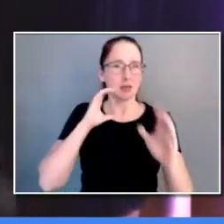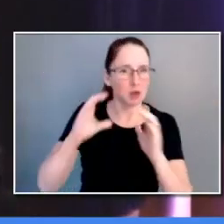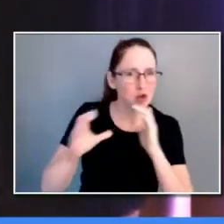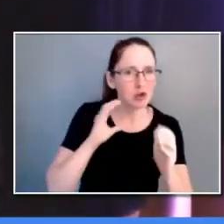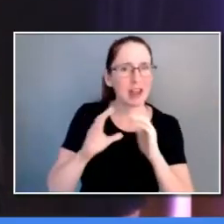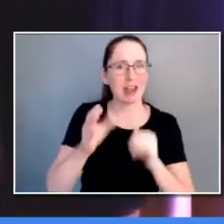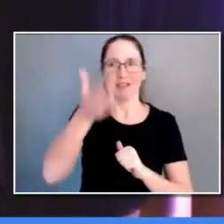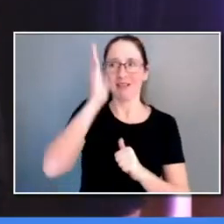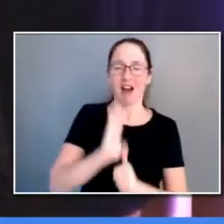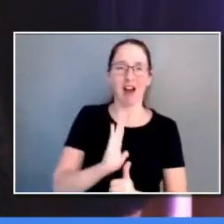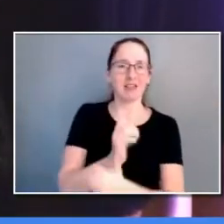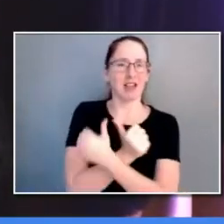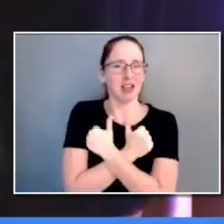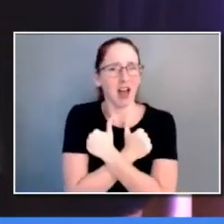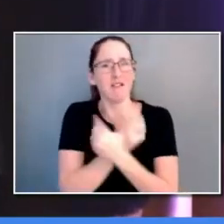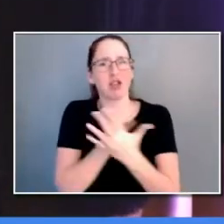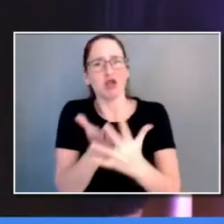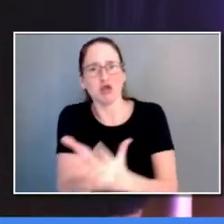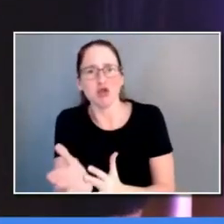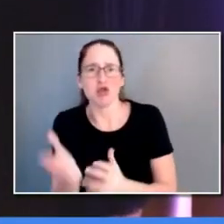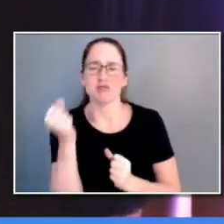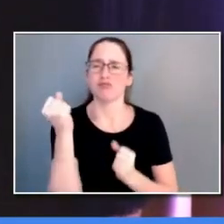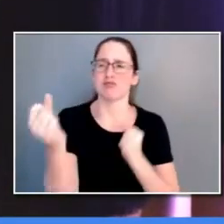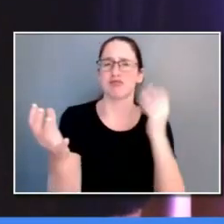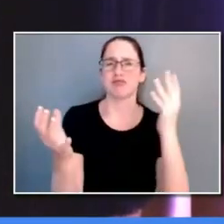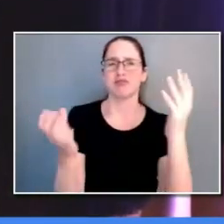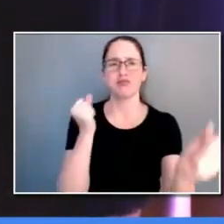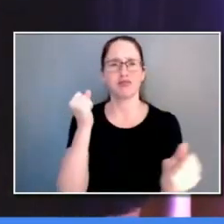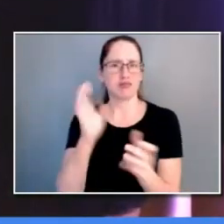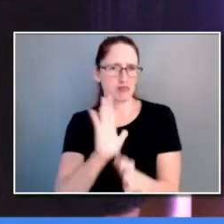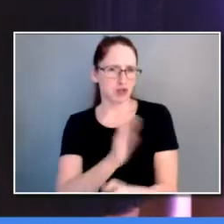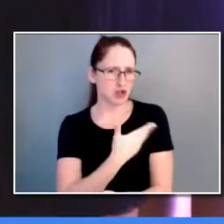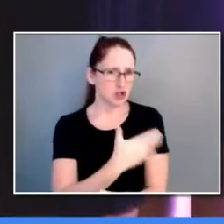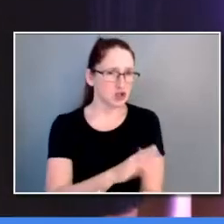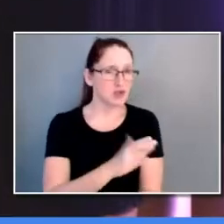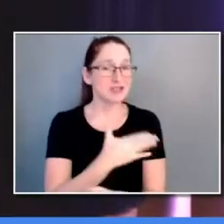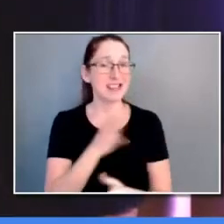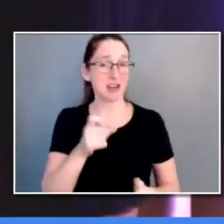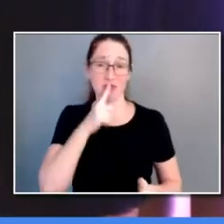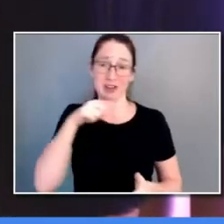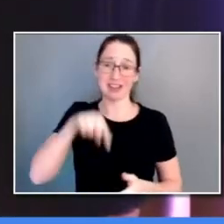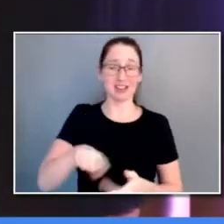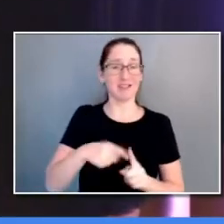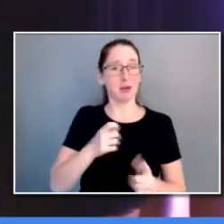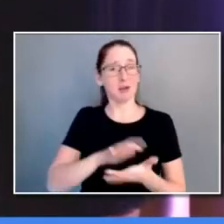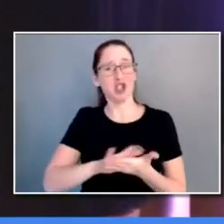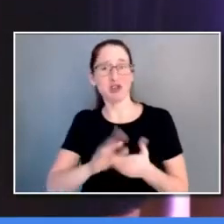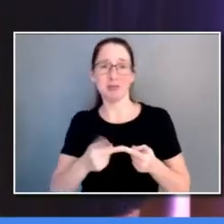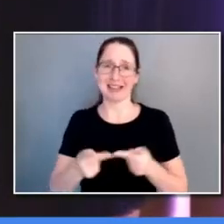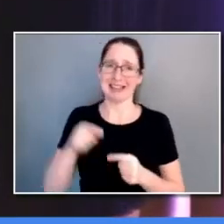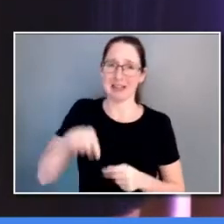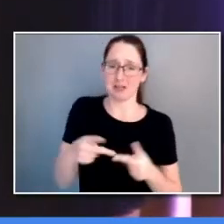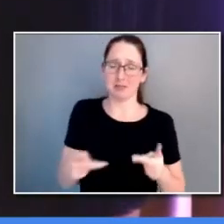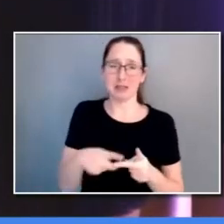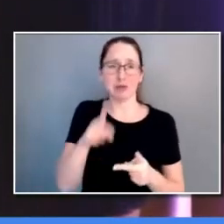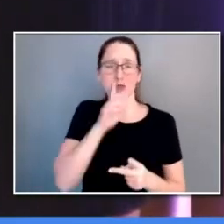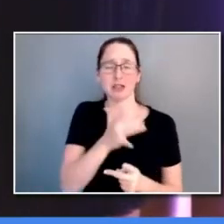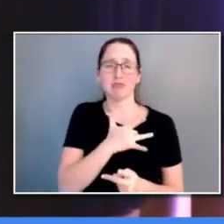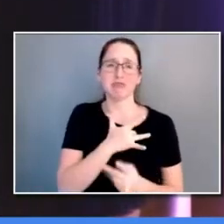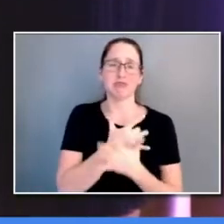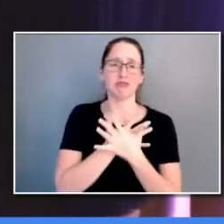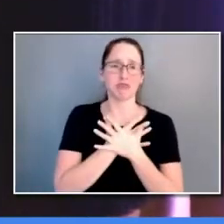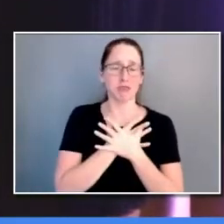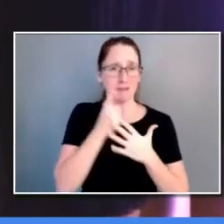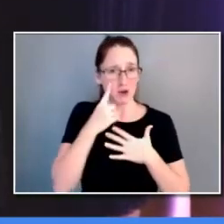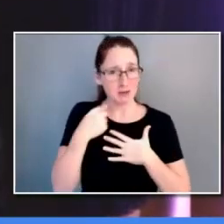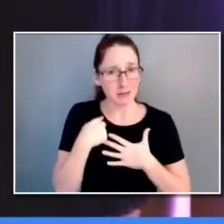presentation. And so we do this from a genuine place. And this event is very near and dear to me.